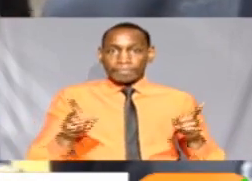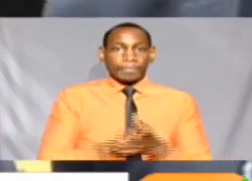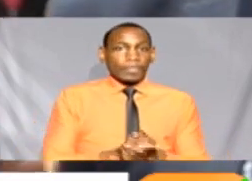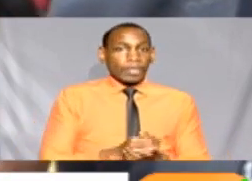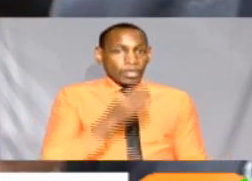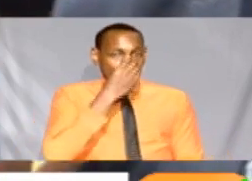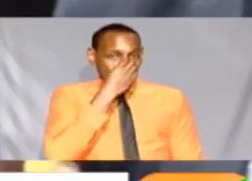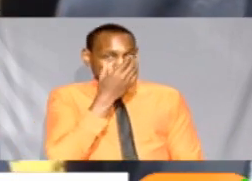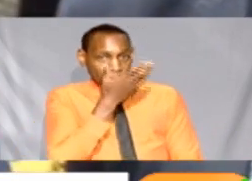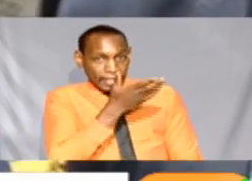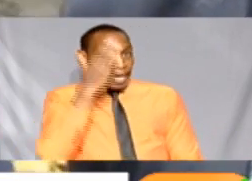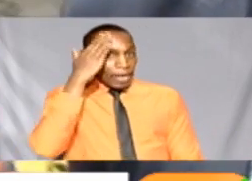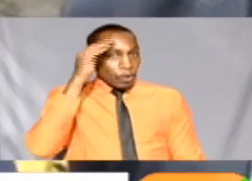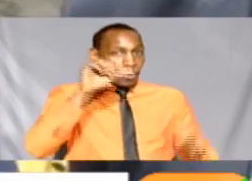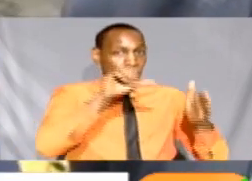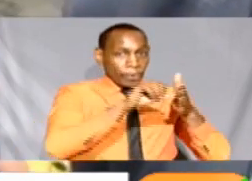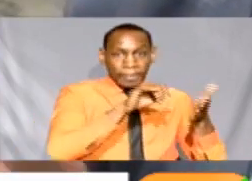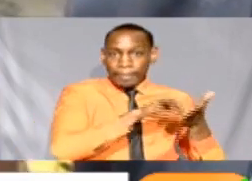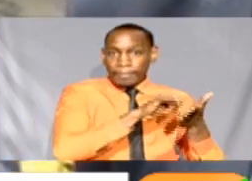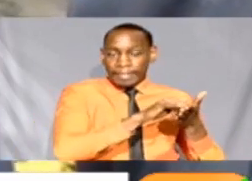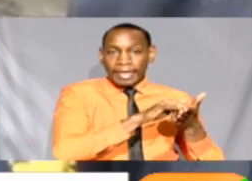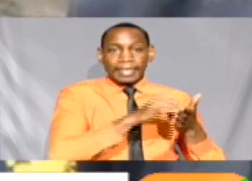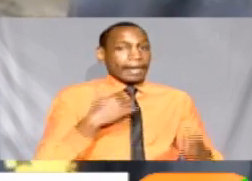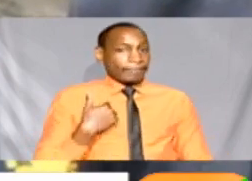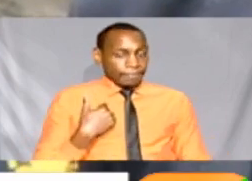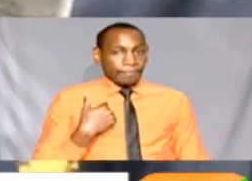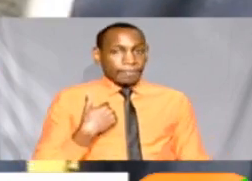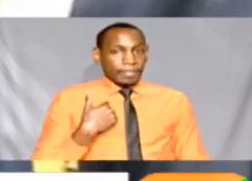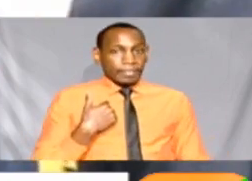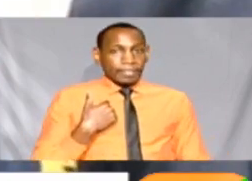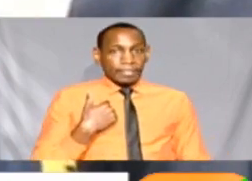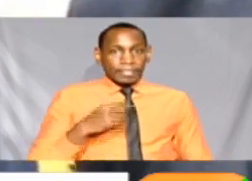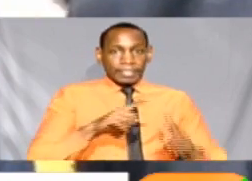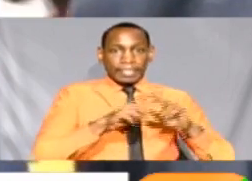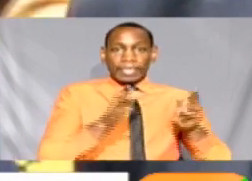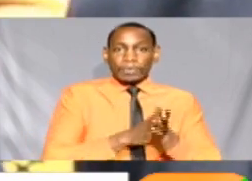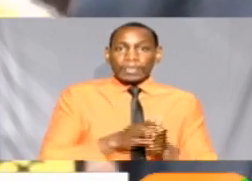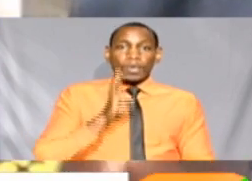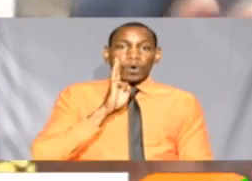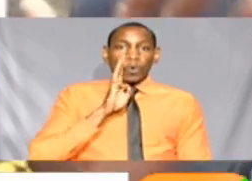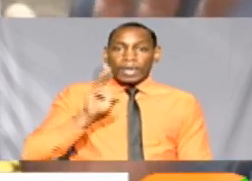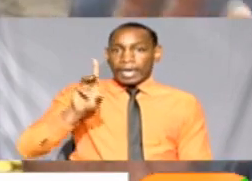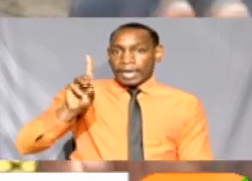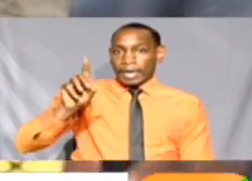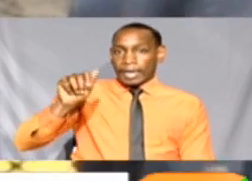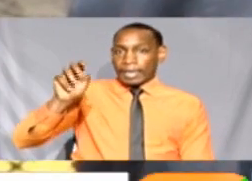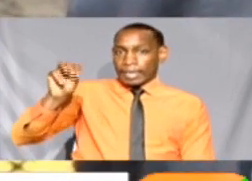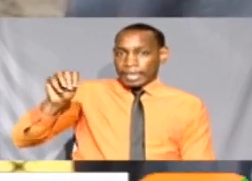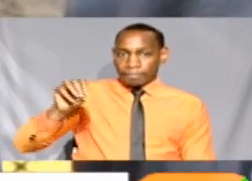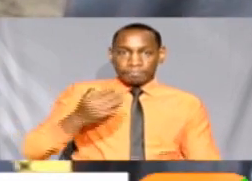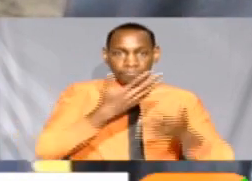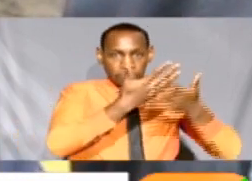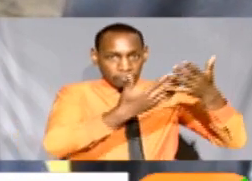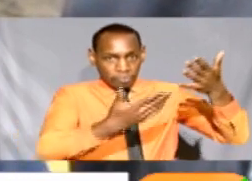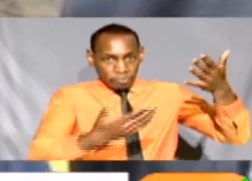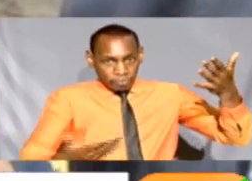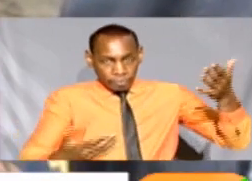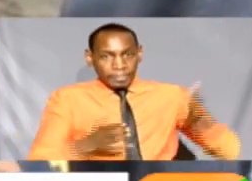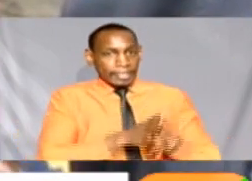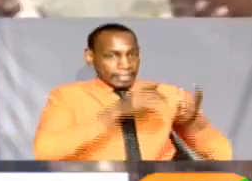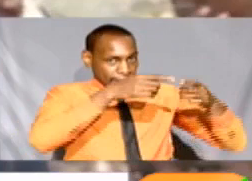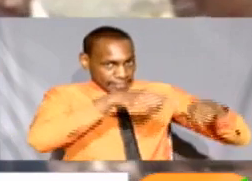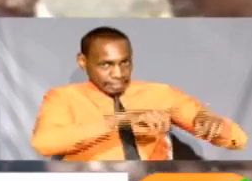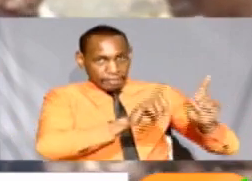jamaa anajua shida ambao zinamfuata kutoka Kimwale, kutoka sasa hii mambo yote ni ya